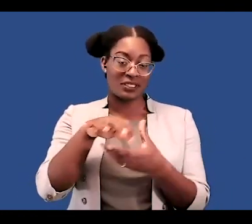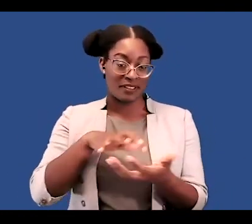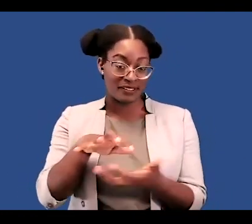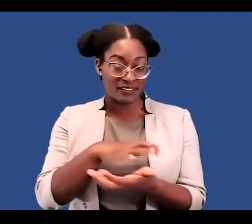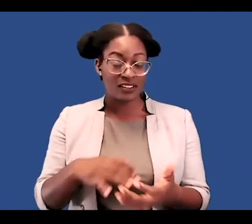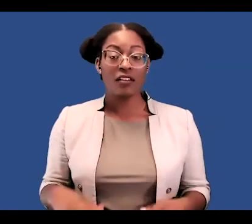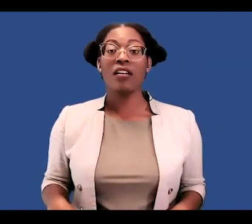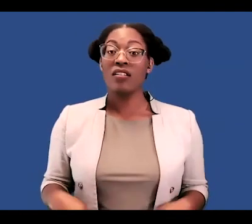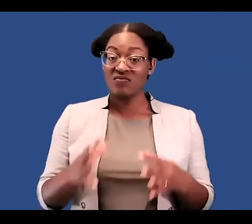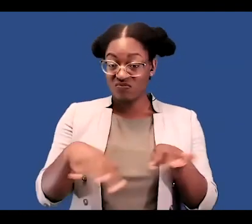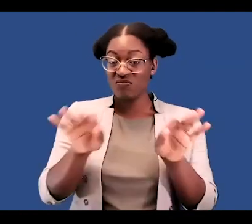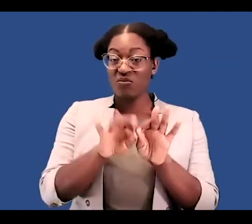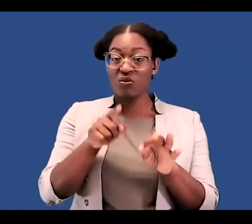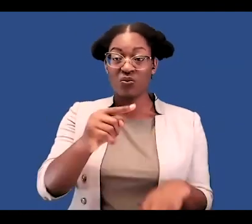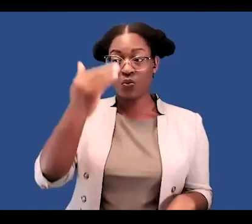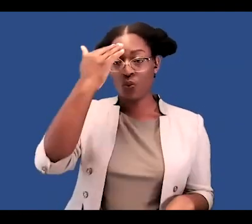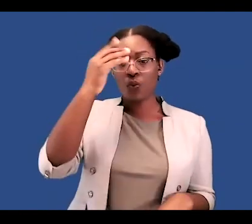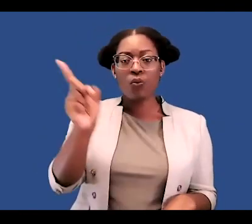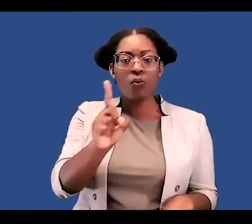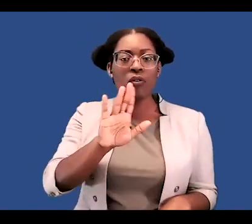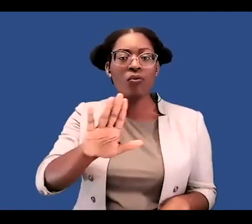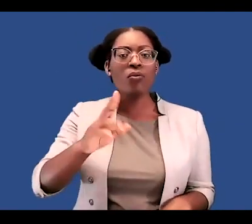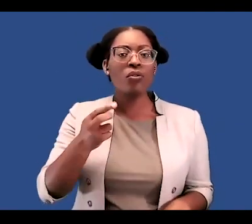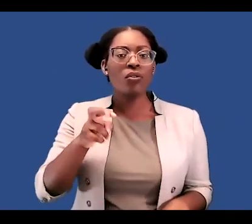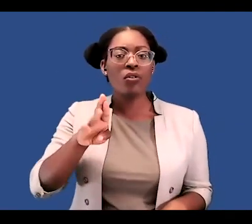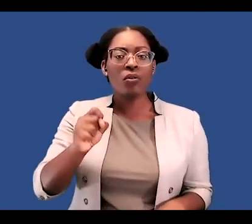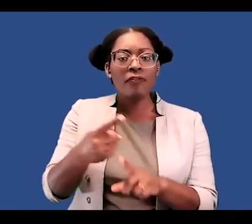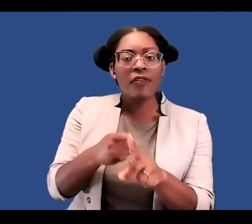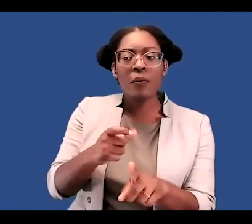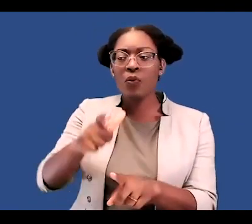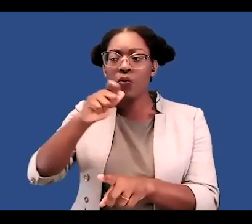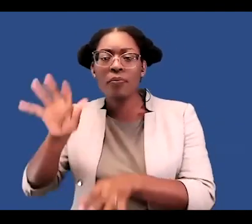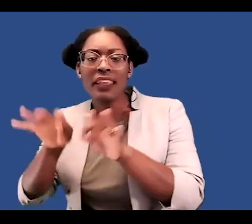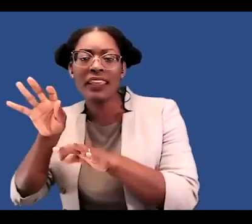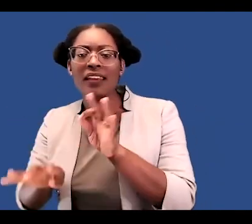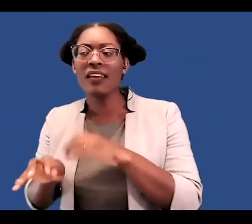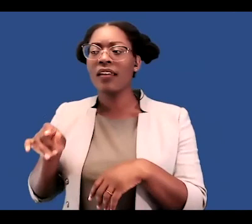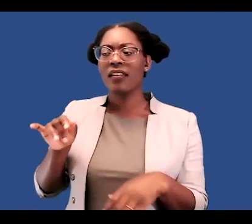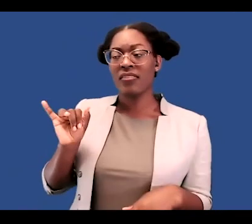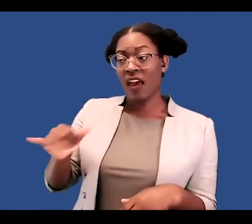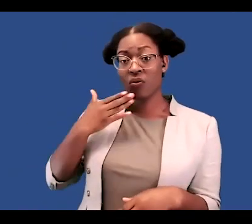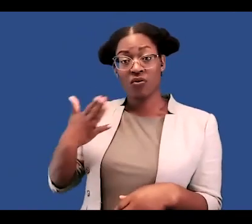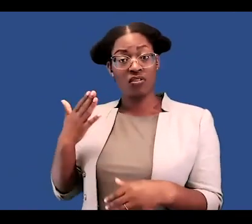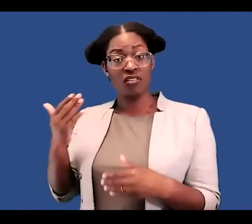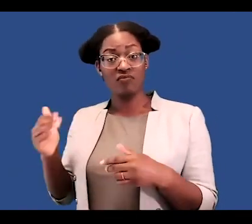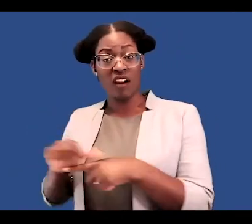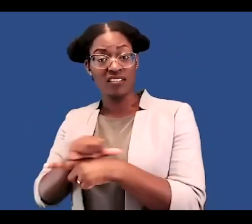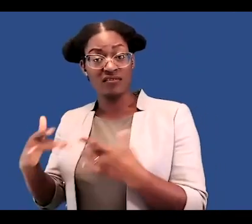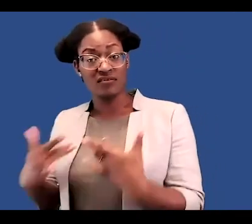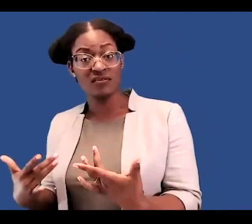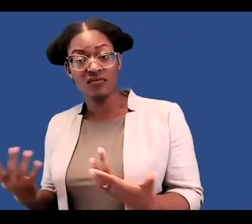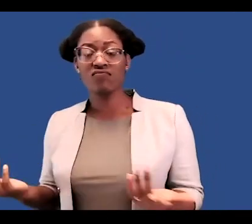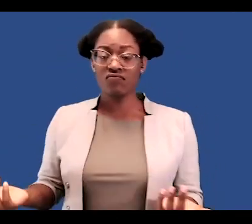your herbs or who you're getting them from. Don't be afraid to experiment. Less herbs are best. I would keep my blends down to maybe